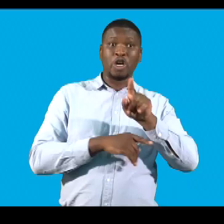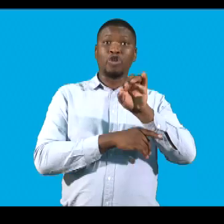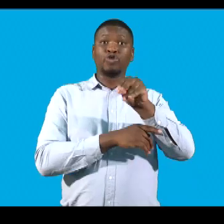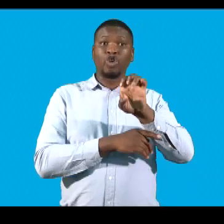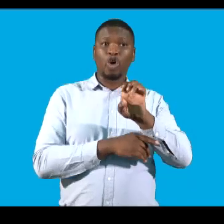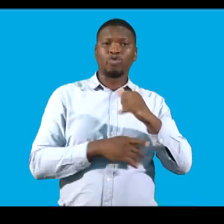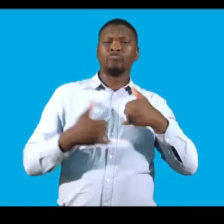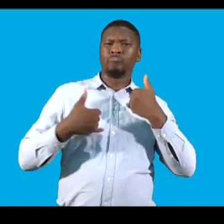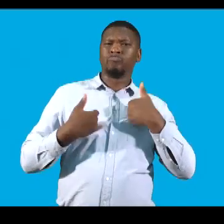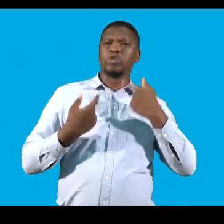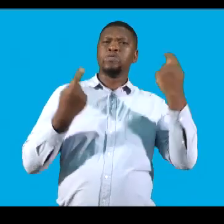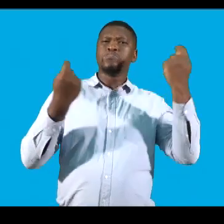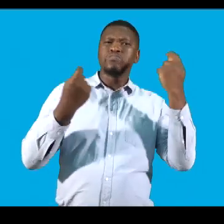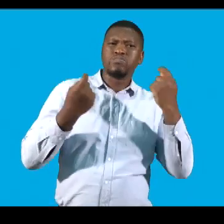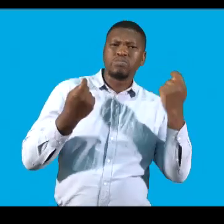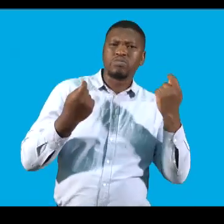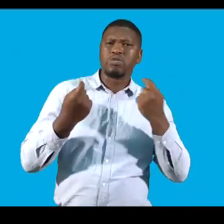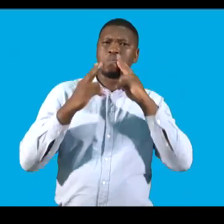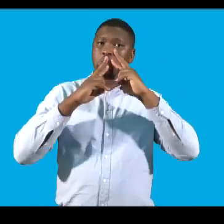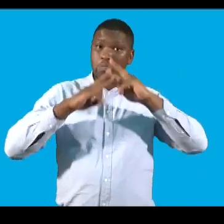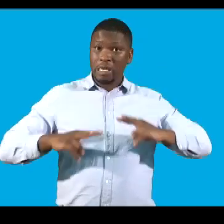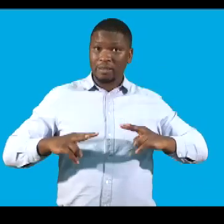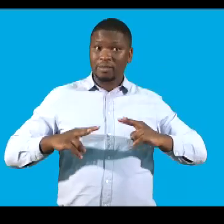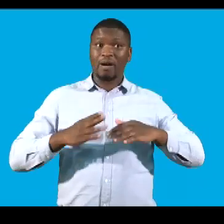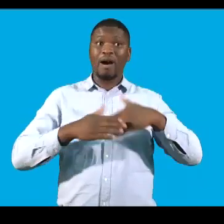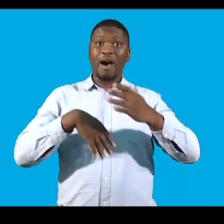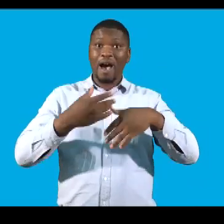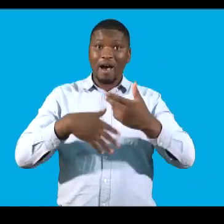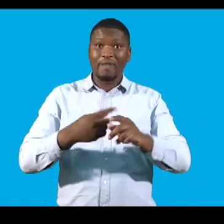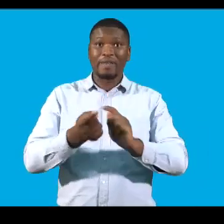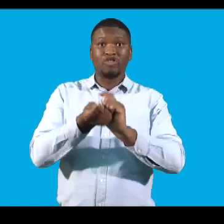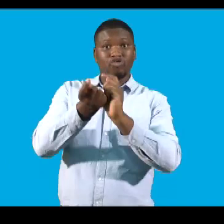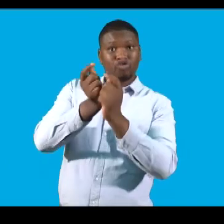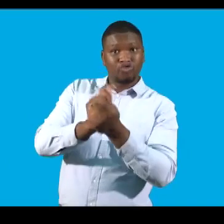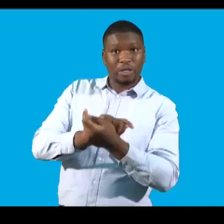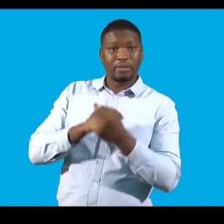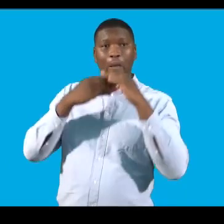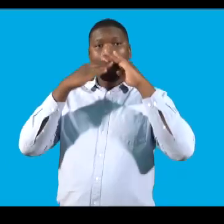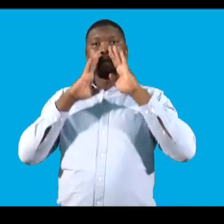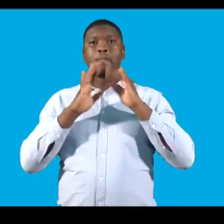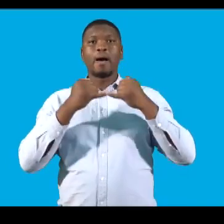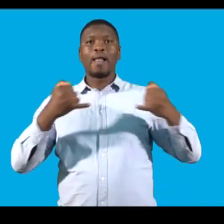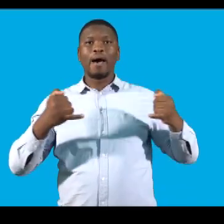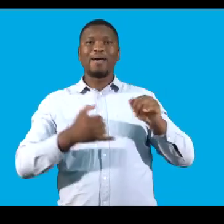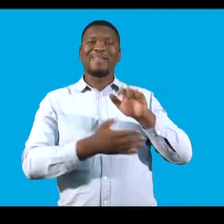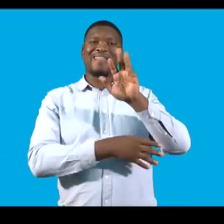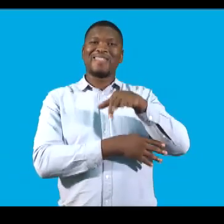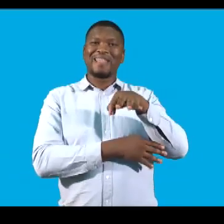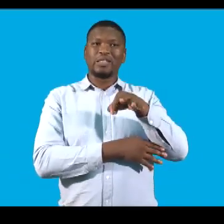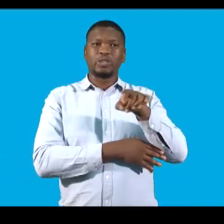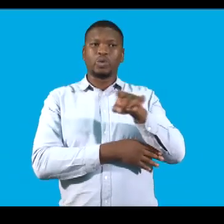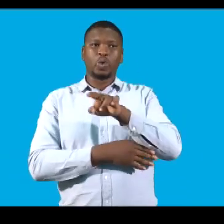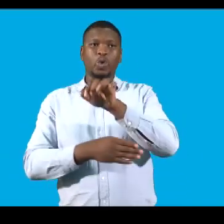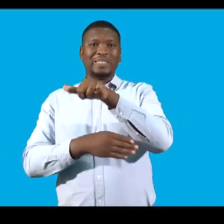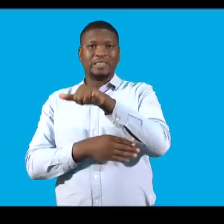is joyous and peaceful in lines 1 to 12. Then it is quite sorrowful in lines 13